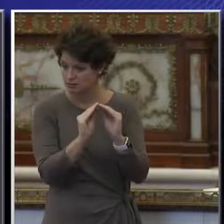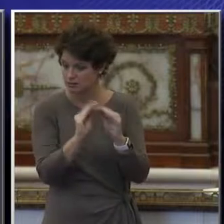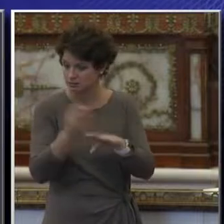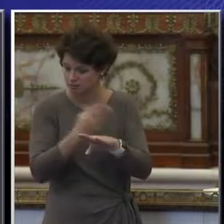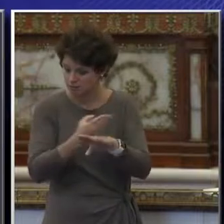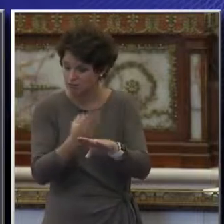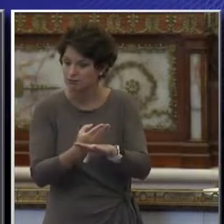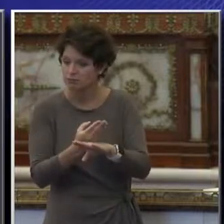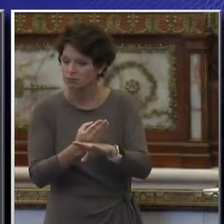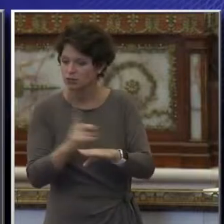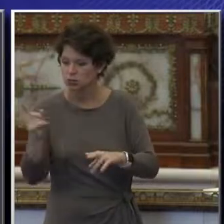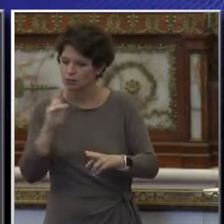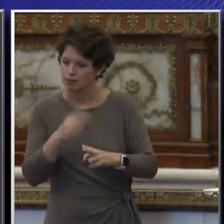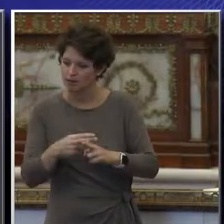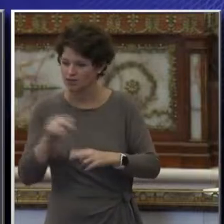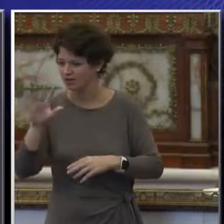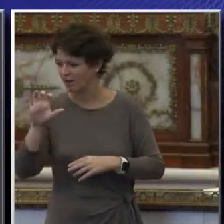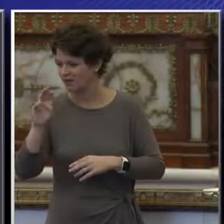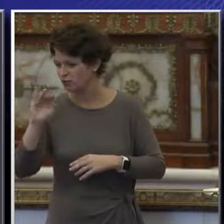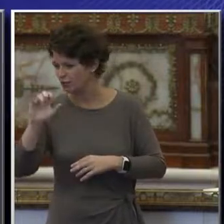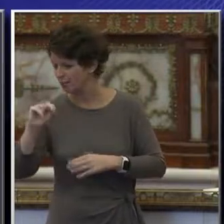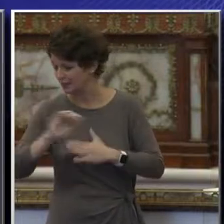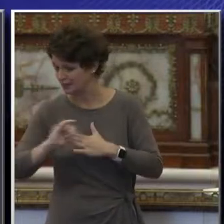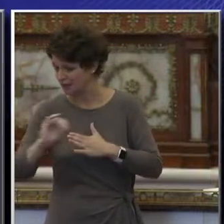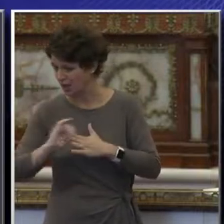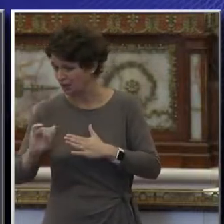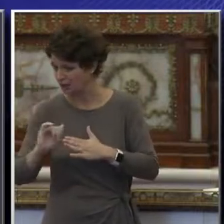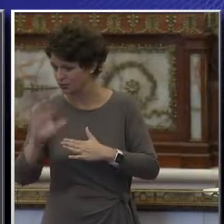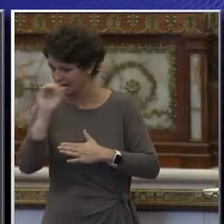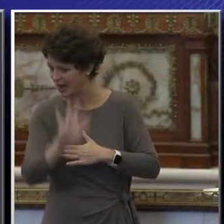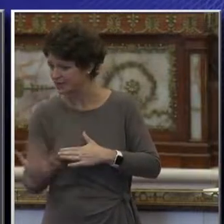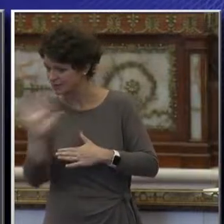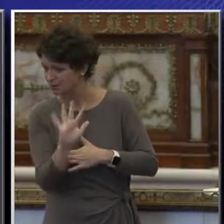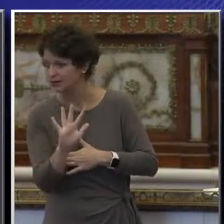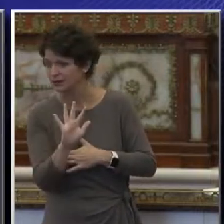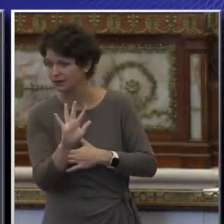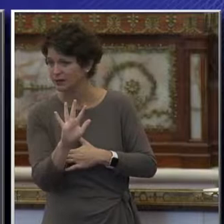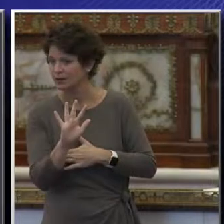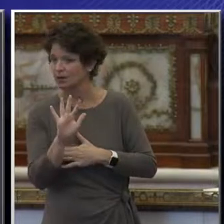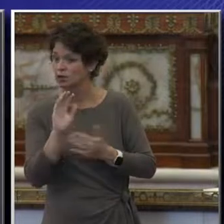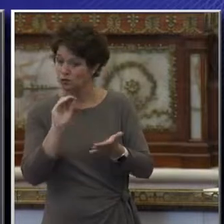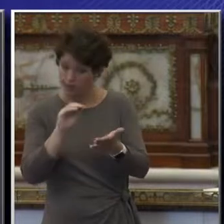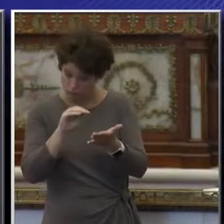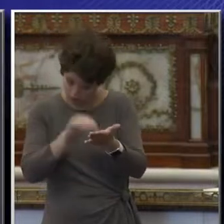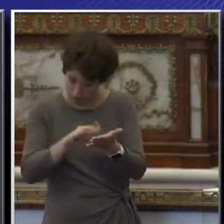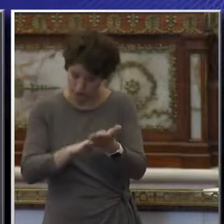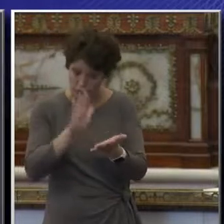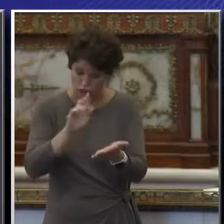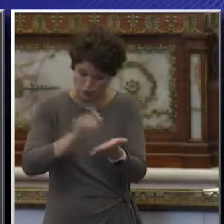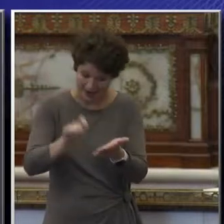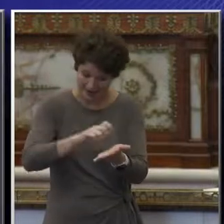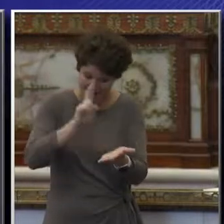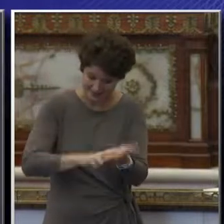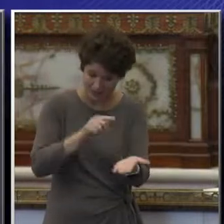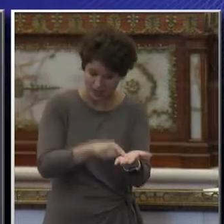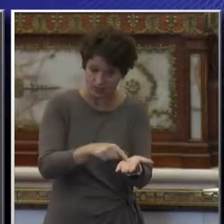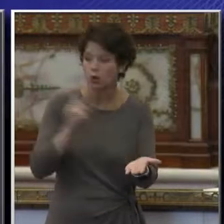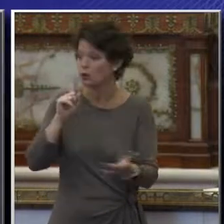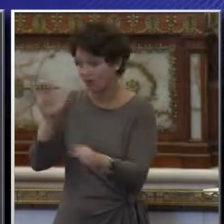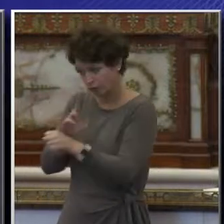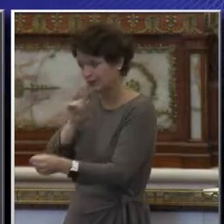I think you mentioned $500 million and estimated. You could put that in writing? We are fully